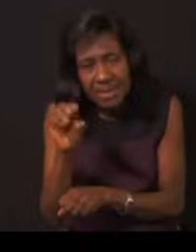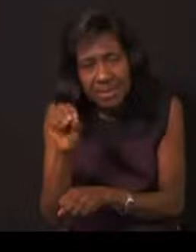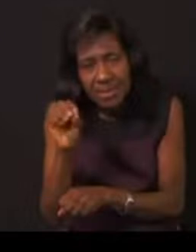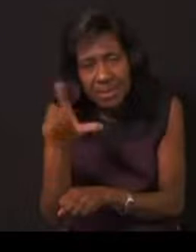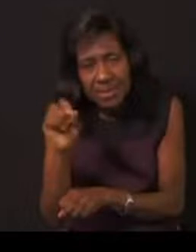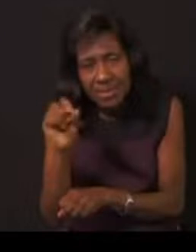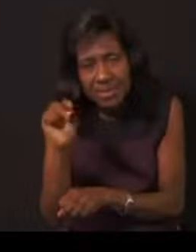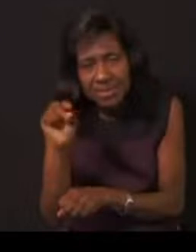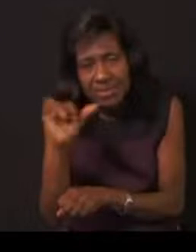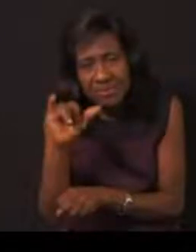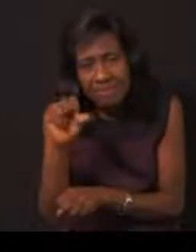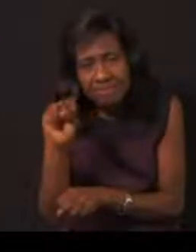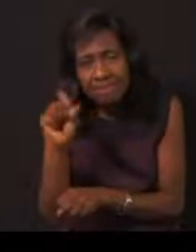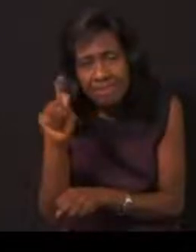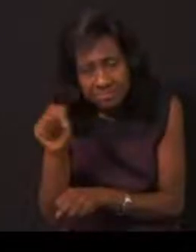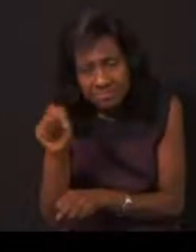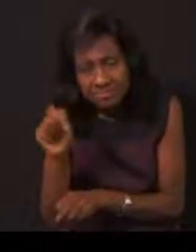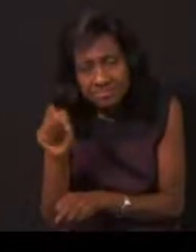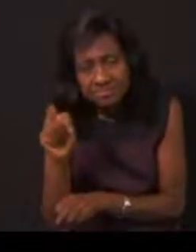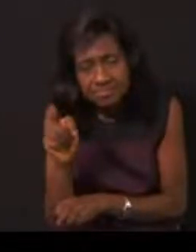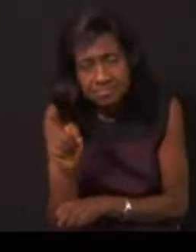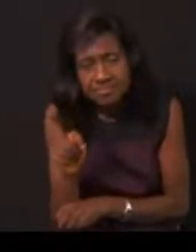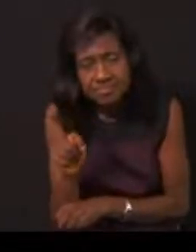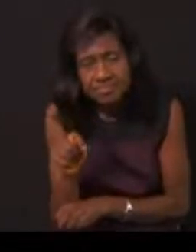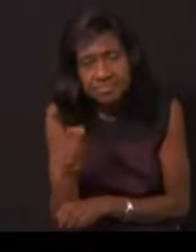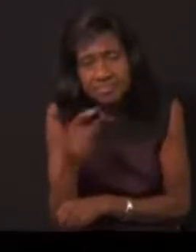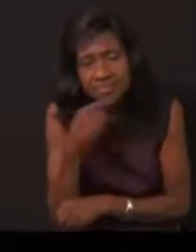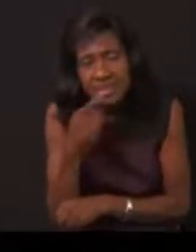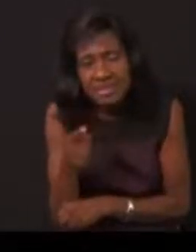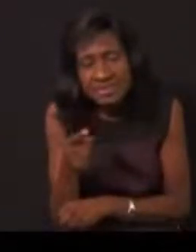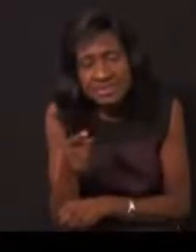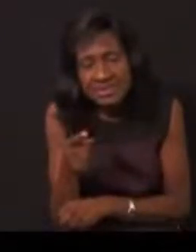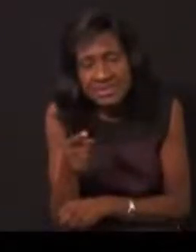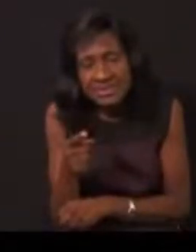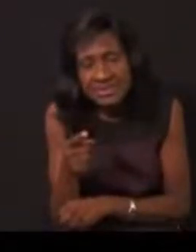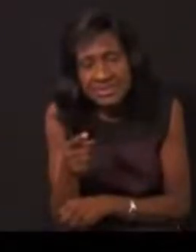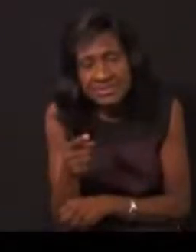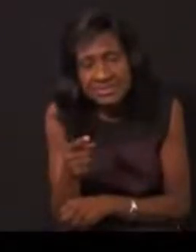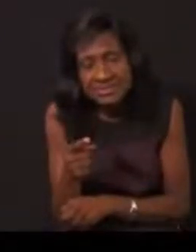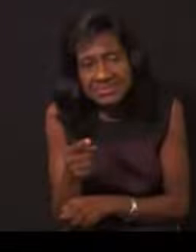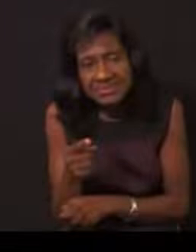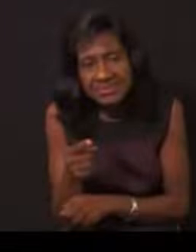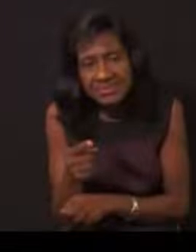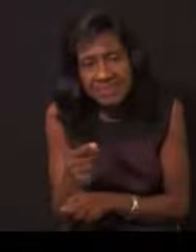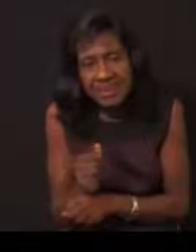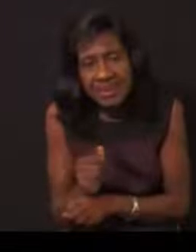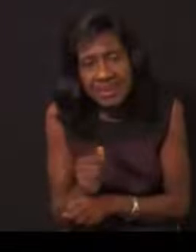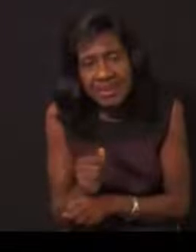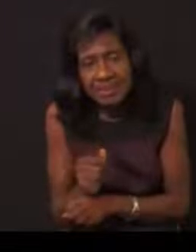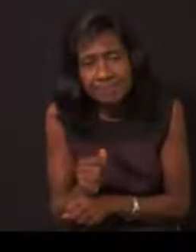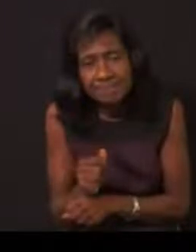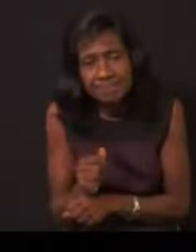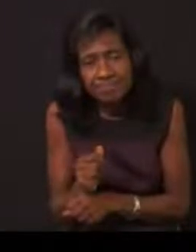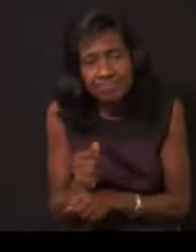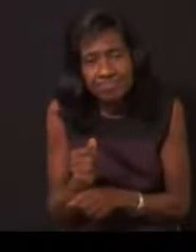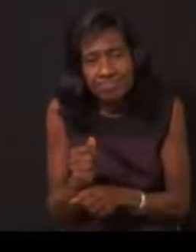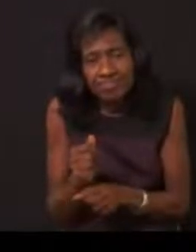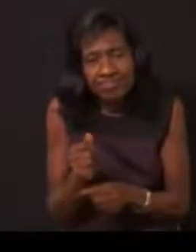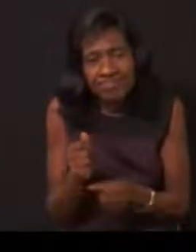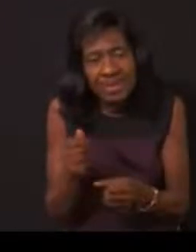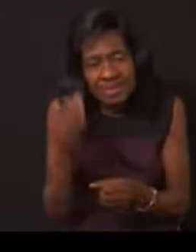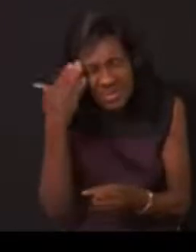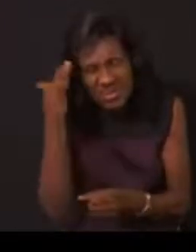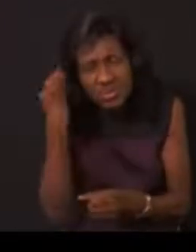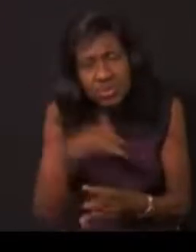some candidates have already been sort of identified as potentials. I'm not sure where we are. Perhaps if someone else has